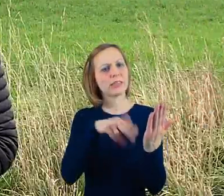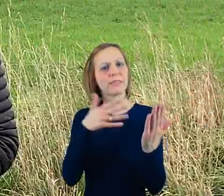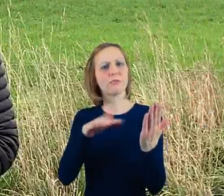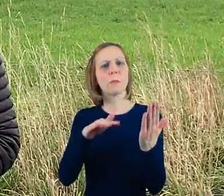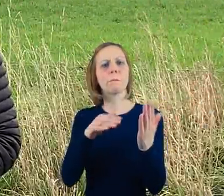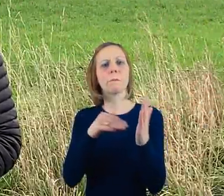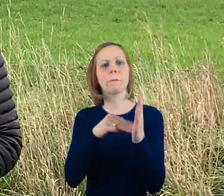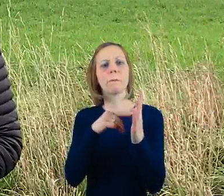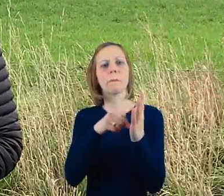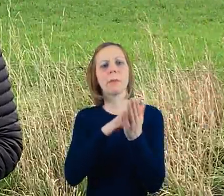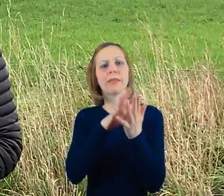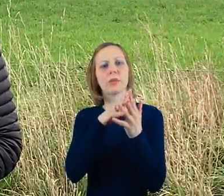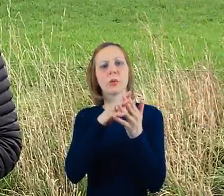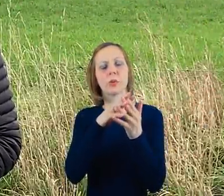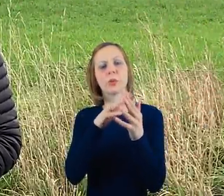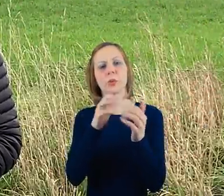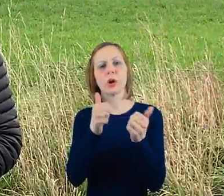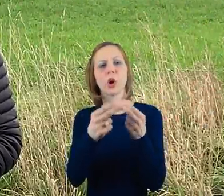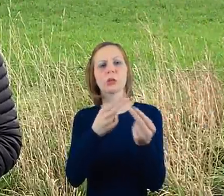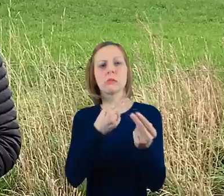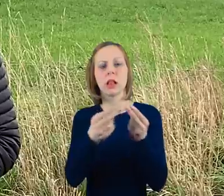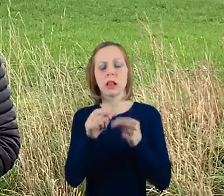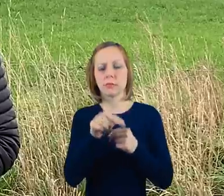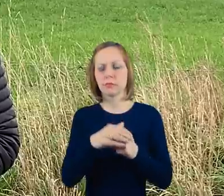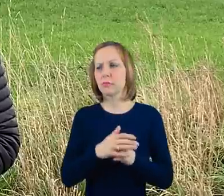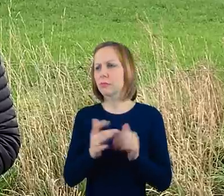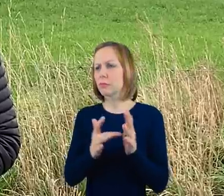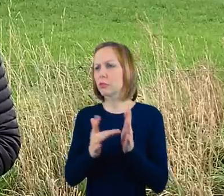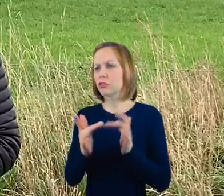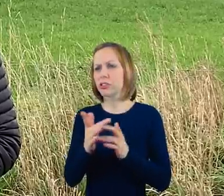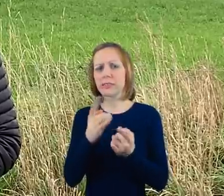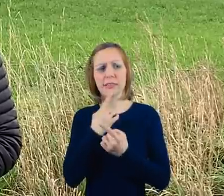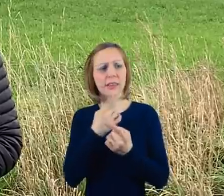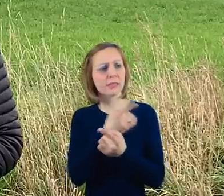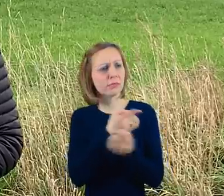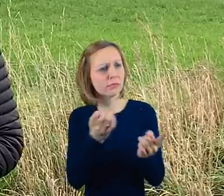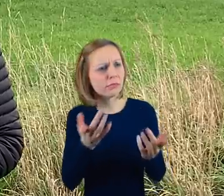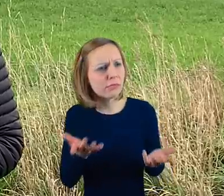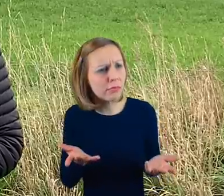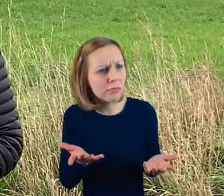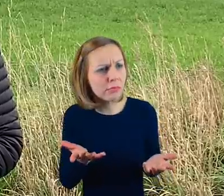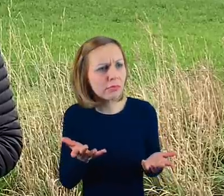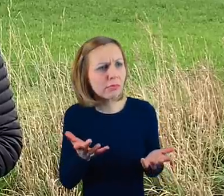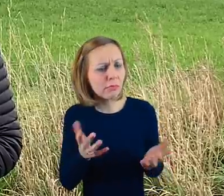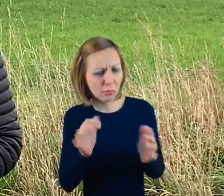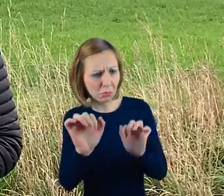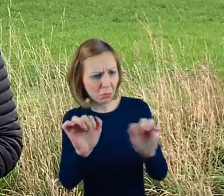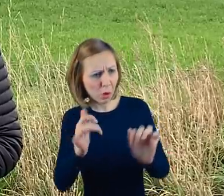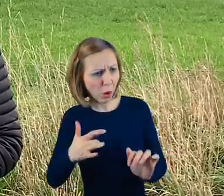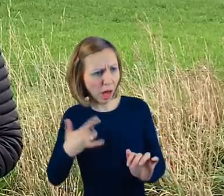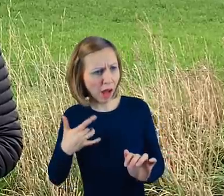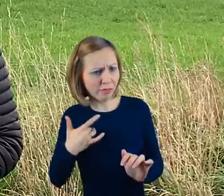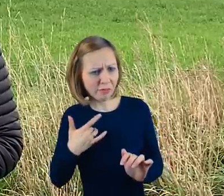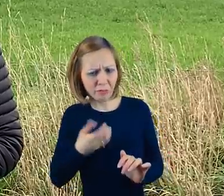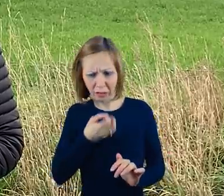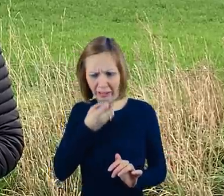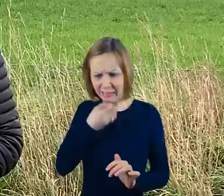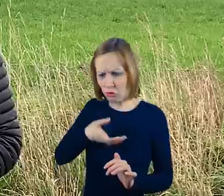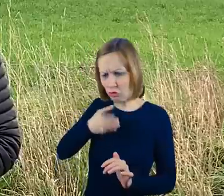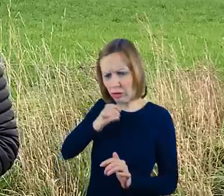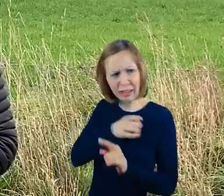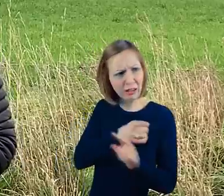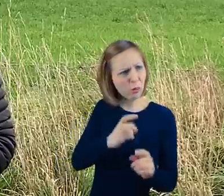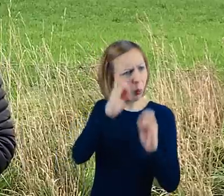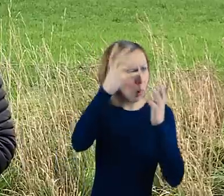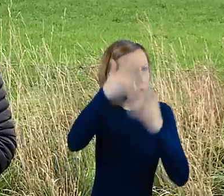Reading from the Gospel of Matthew. Jesus said, "Therefore I tell you, do not worry about your life, what you will eat or